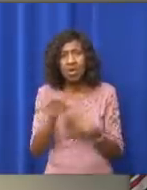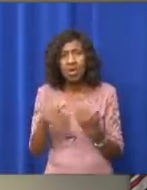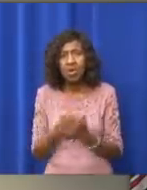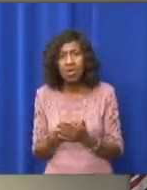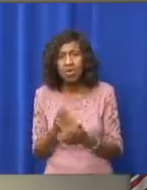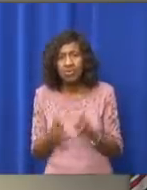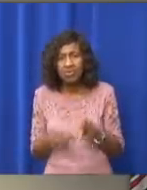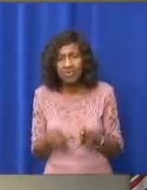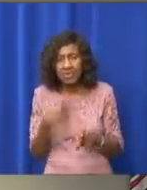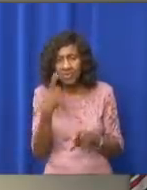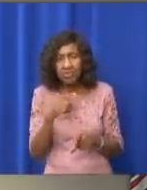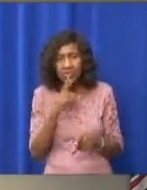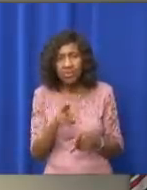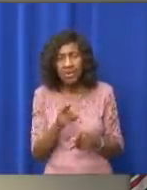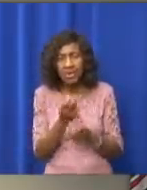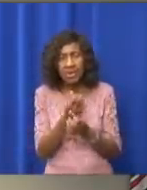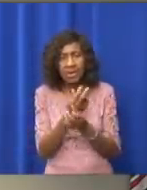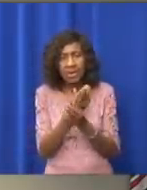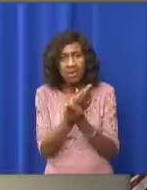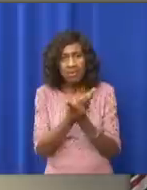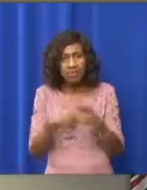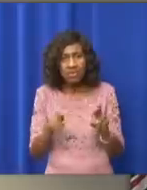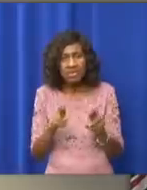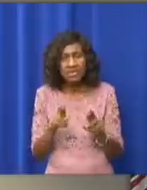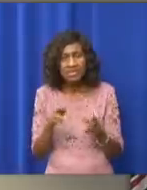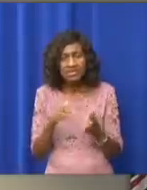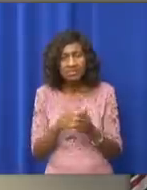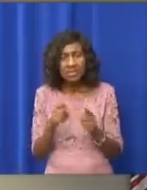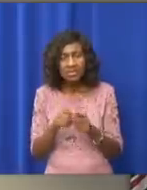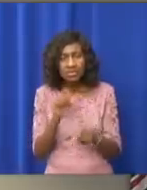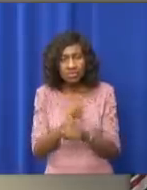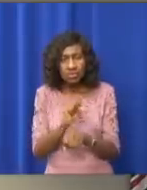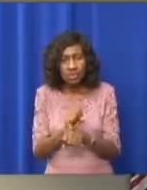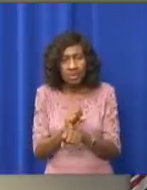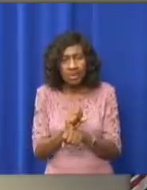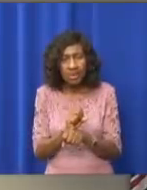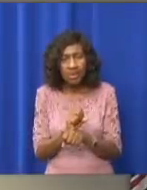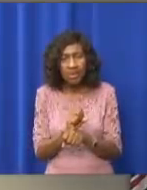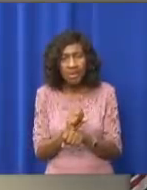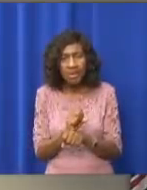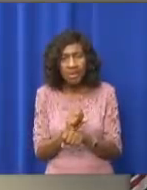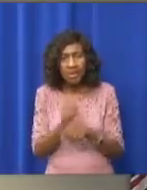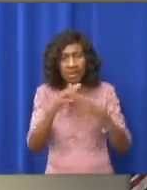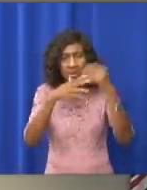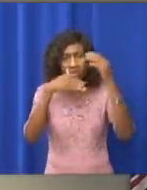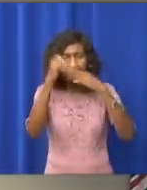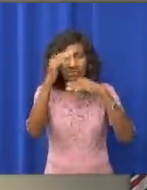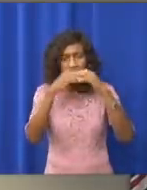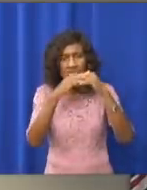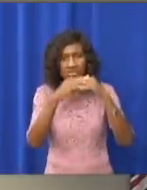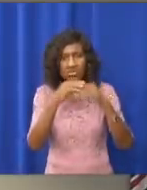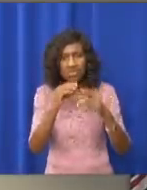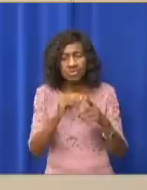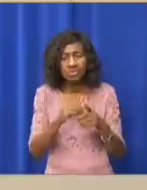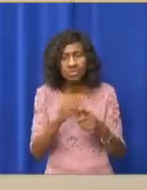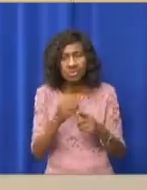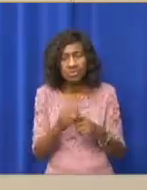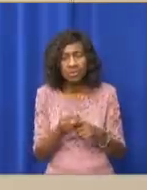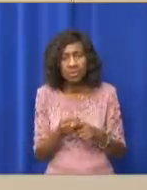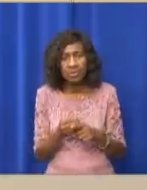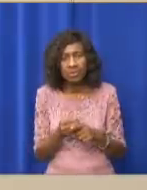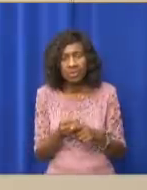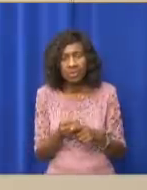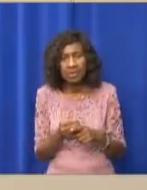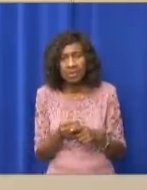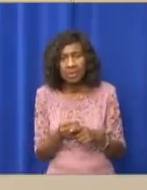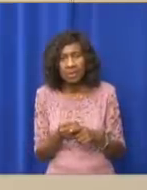are now being released back into the workforce in construction and other areas, do those companies now have to follow suit